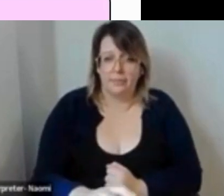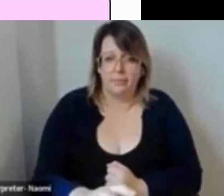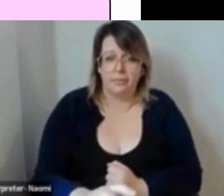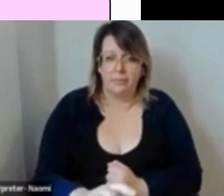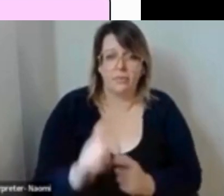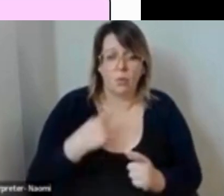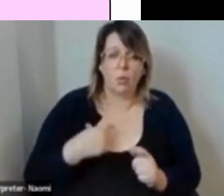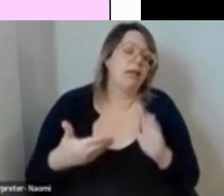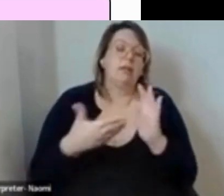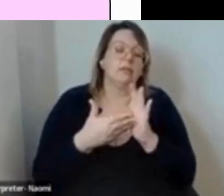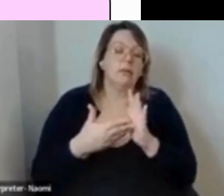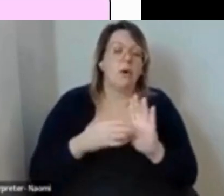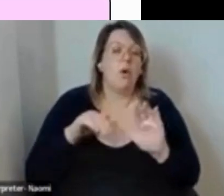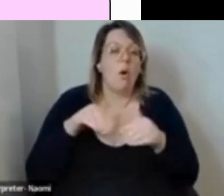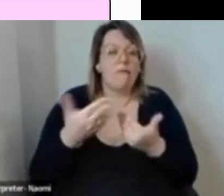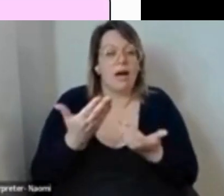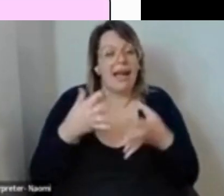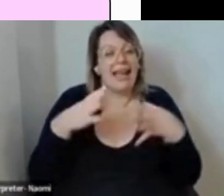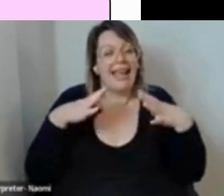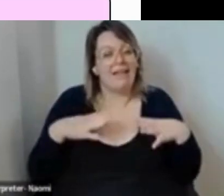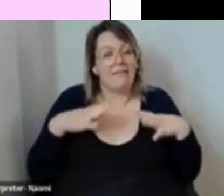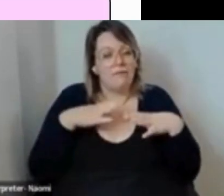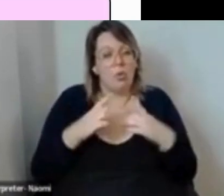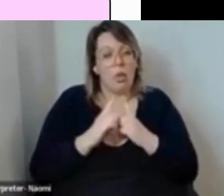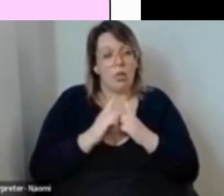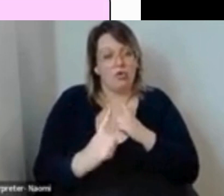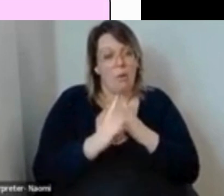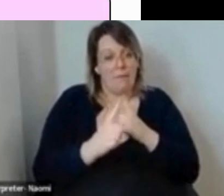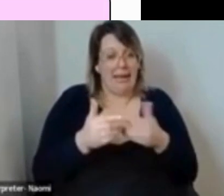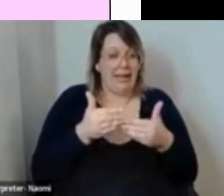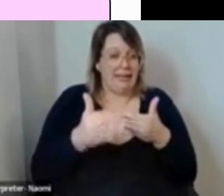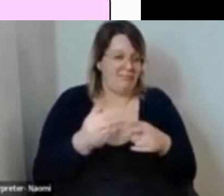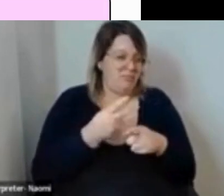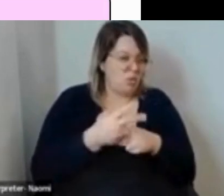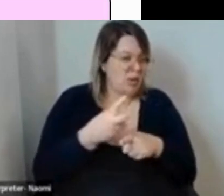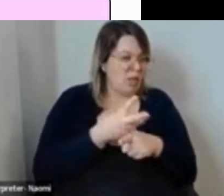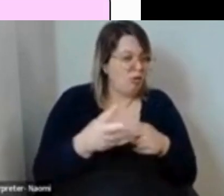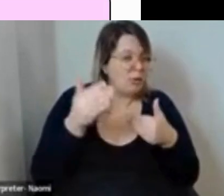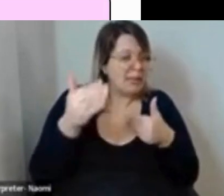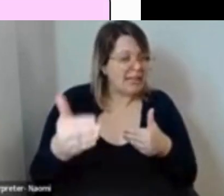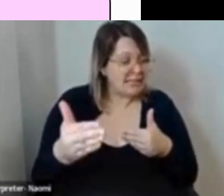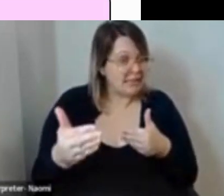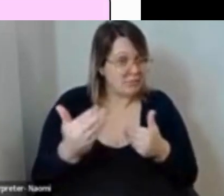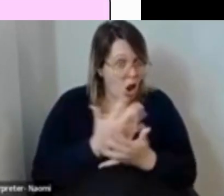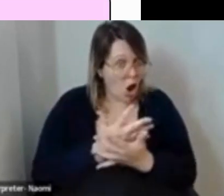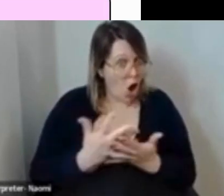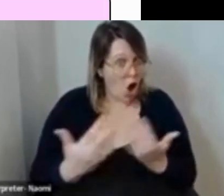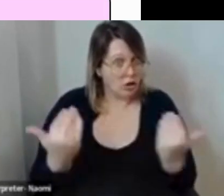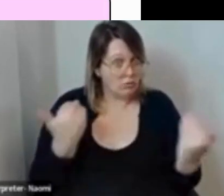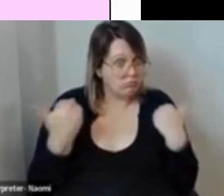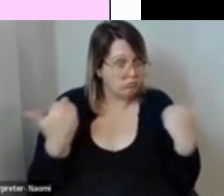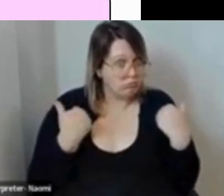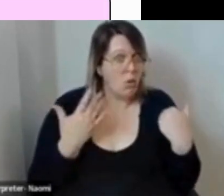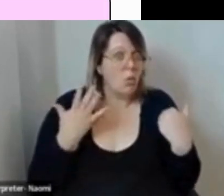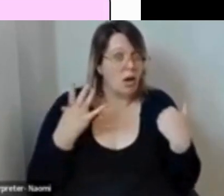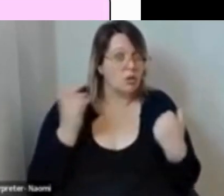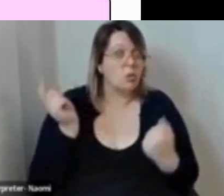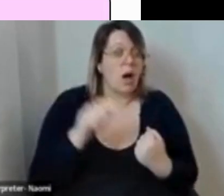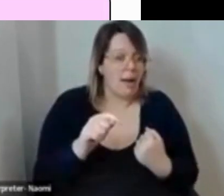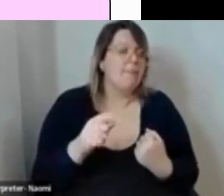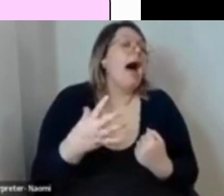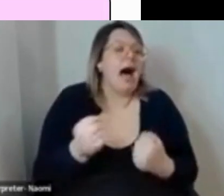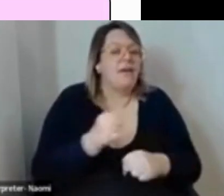our informal drop-ins coming up over the next couple of weeks. We've had a really good sign-up rate to these so far, but there are still plenty of